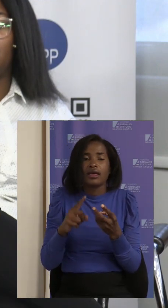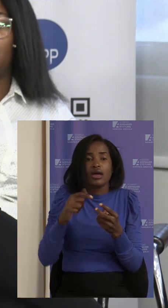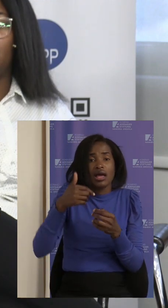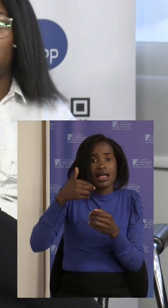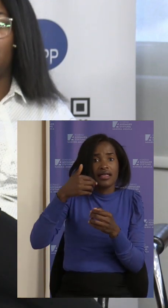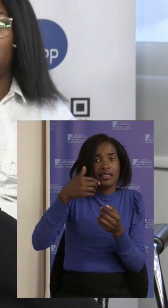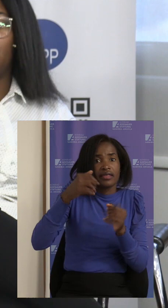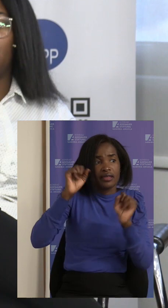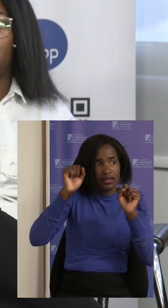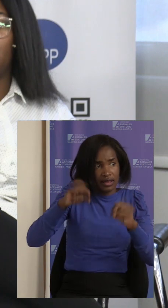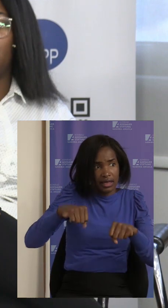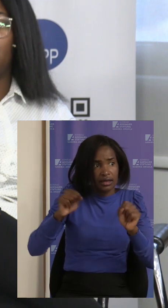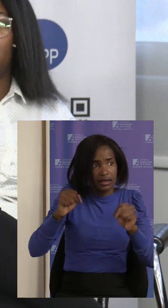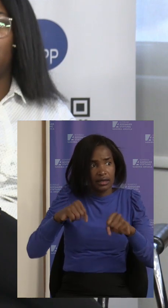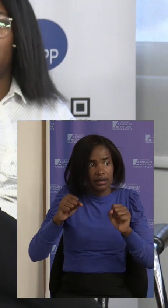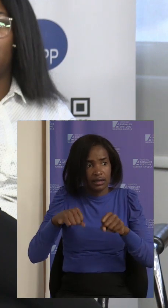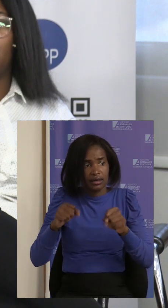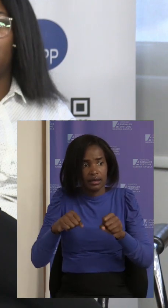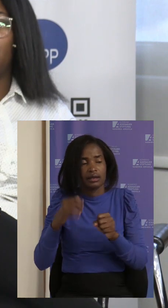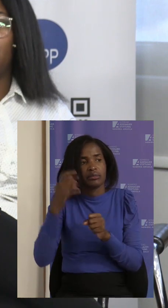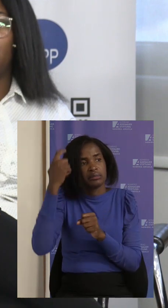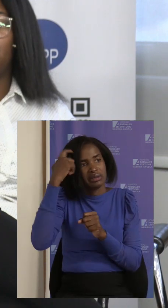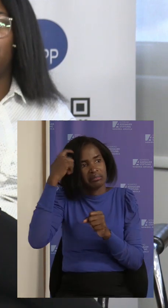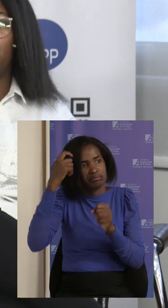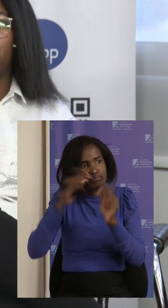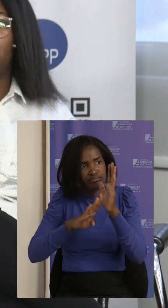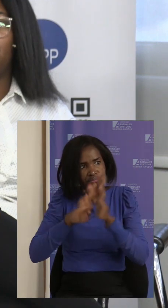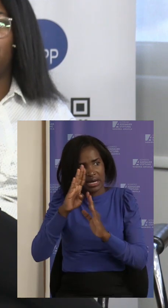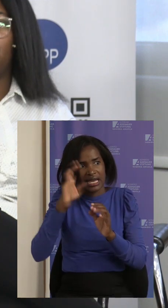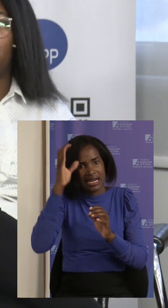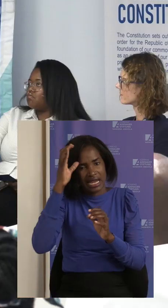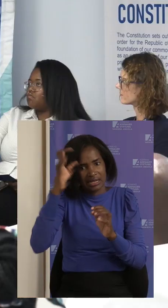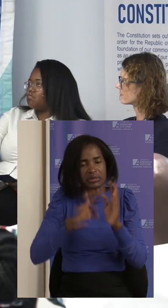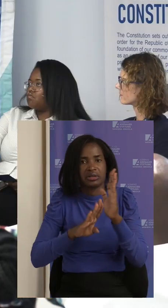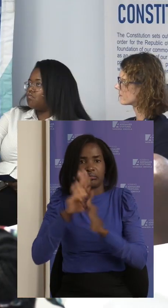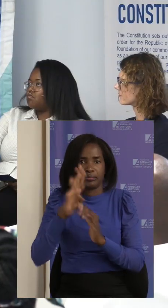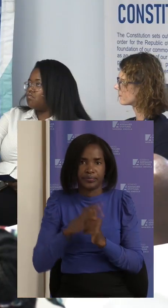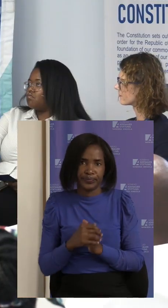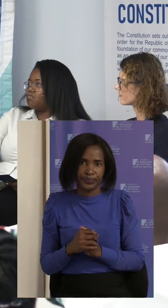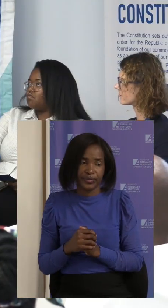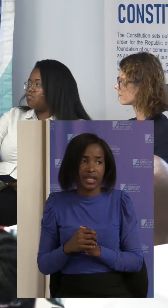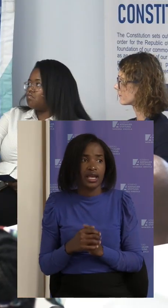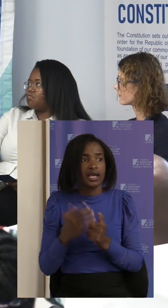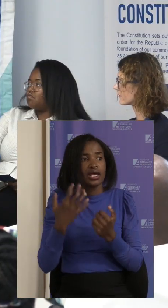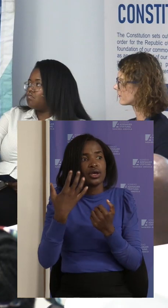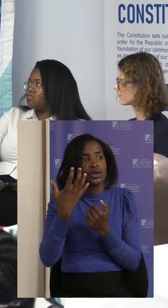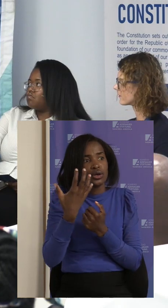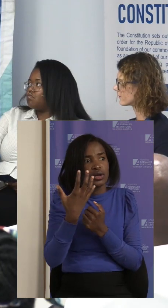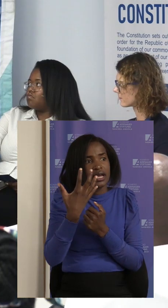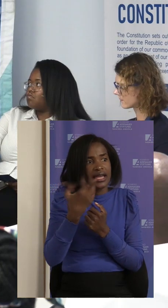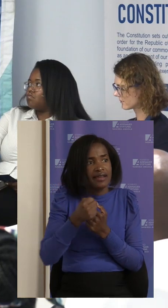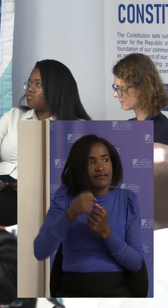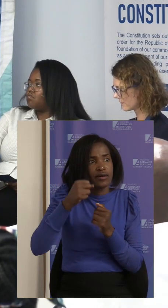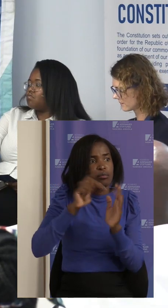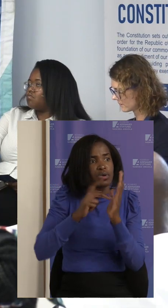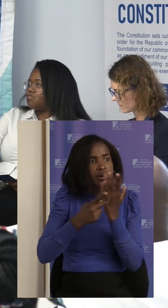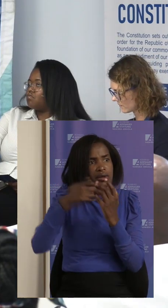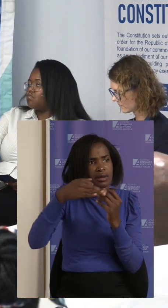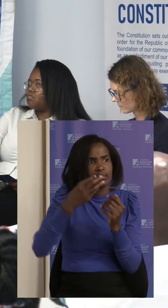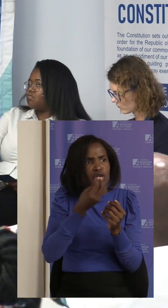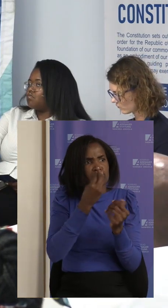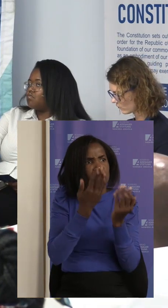thrive mentally and academically. So there is the Namibia school feeding program, but we